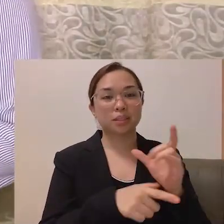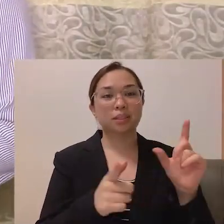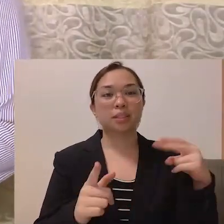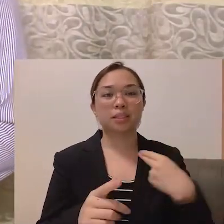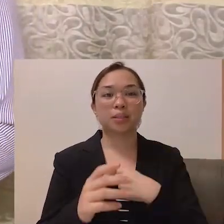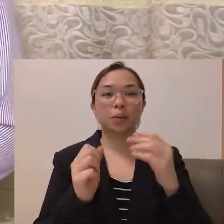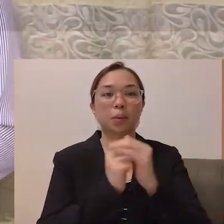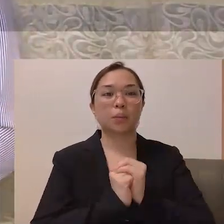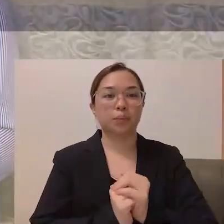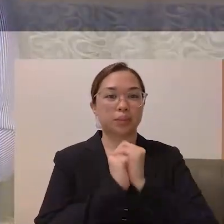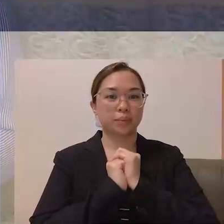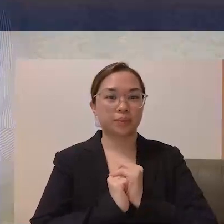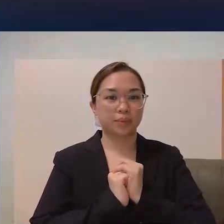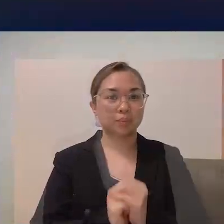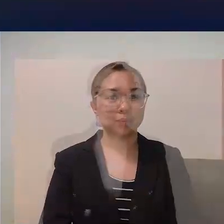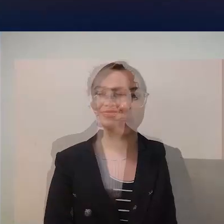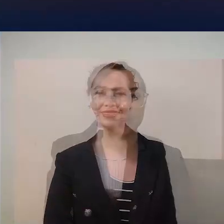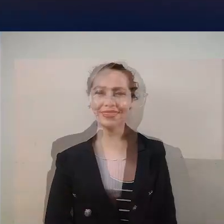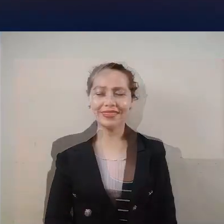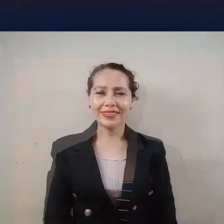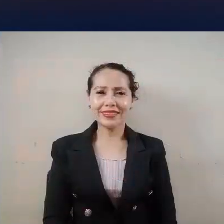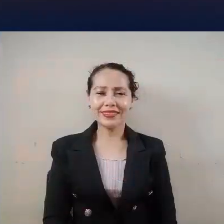us worship.